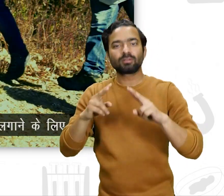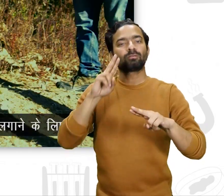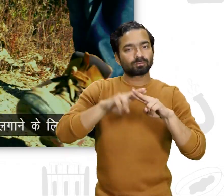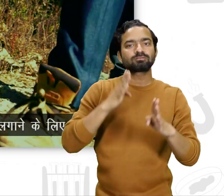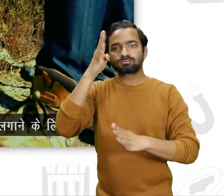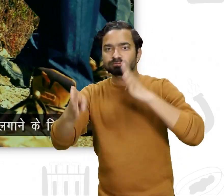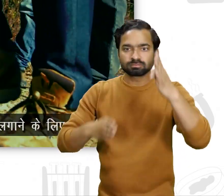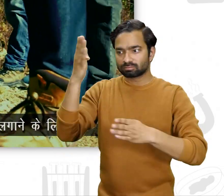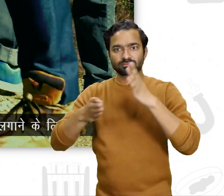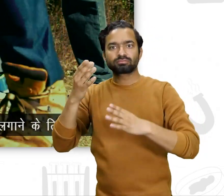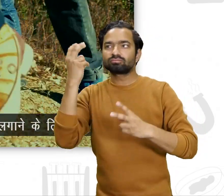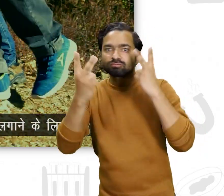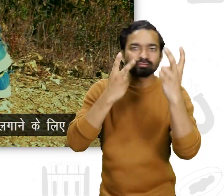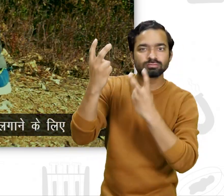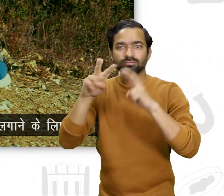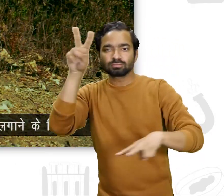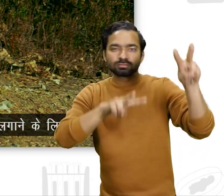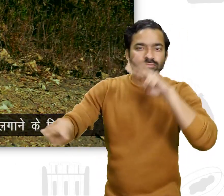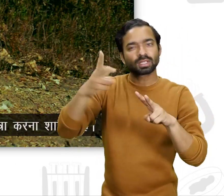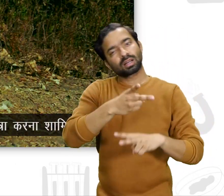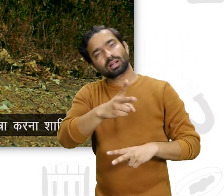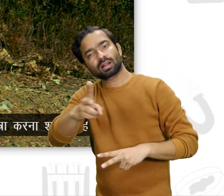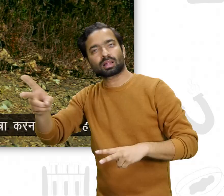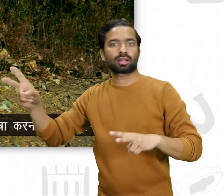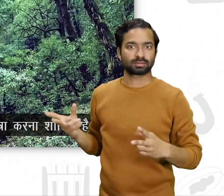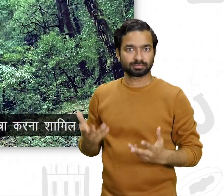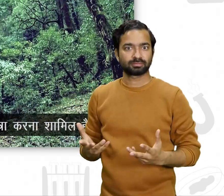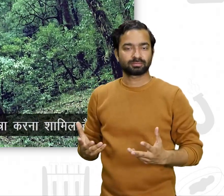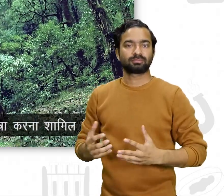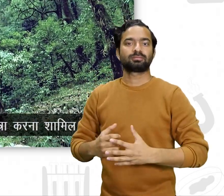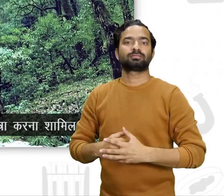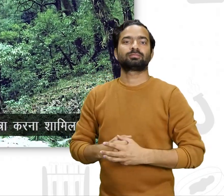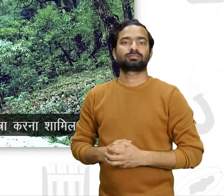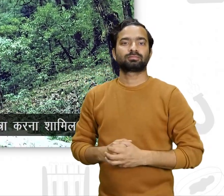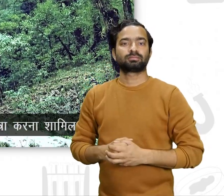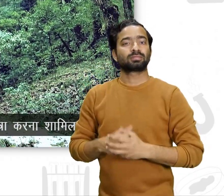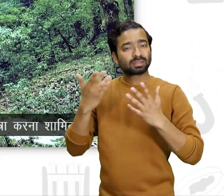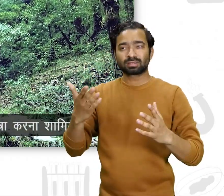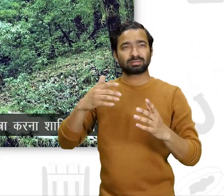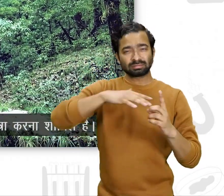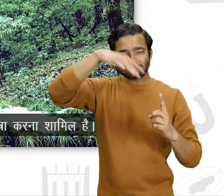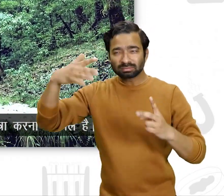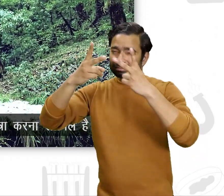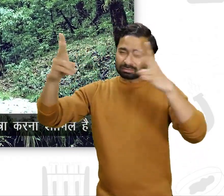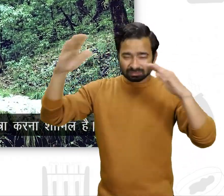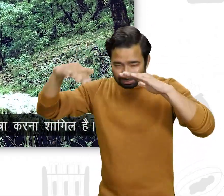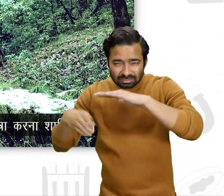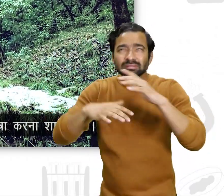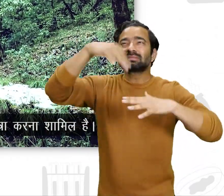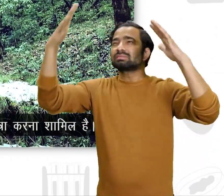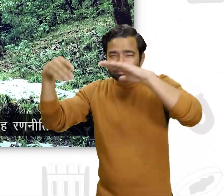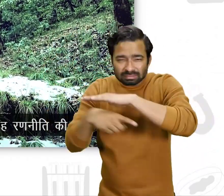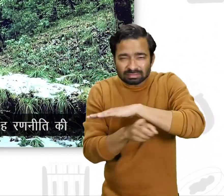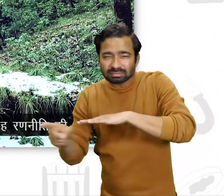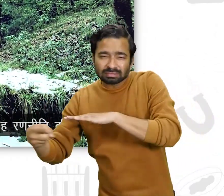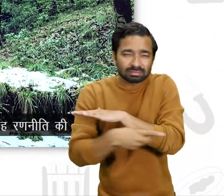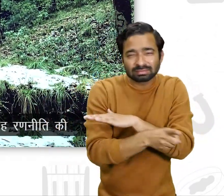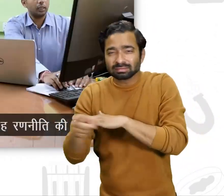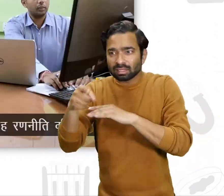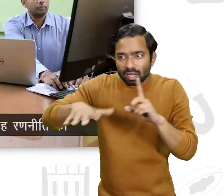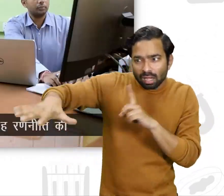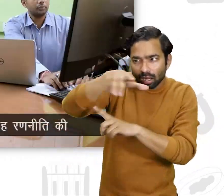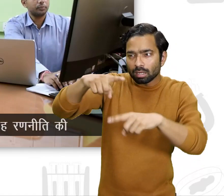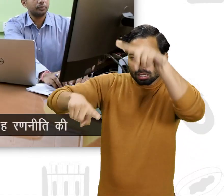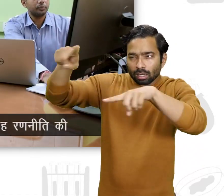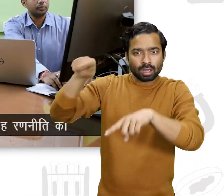exploration involves traveling to unexplored or underexplored areas to explore the plant diversity. It starts